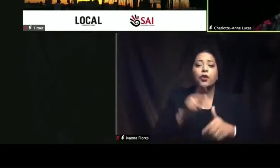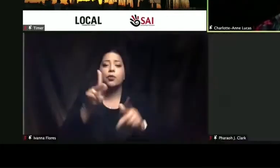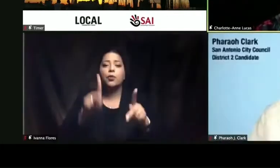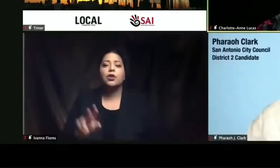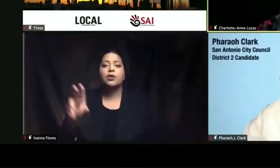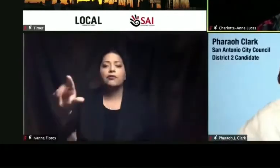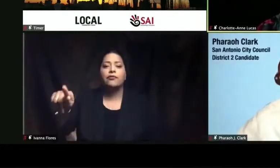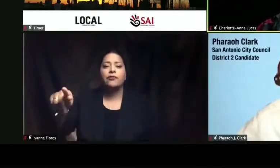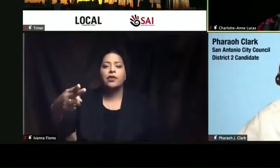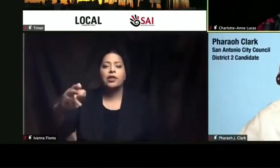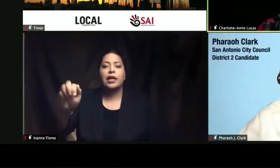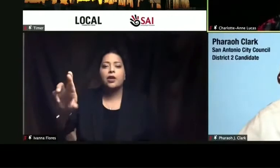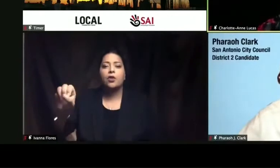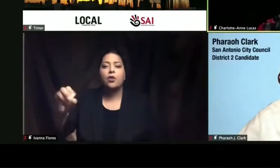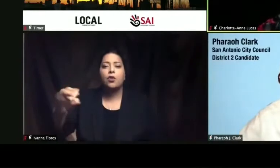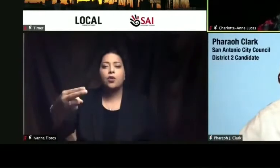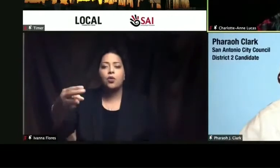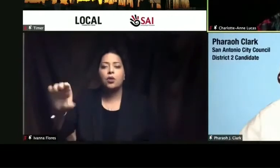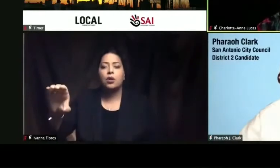Clark.